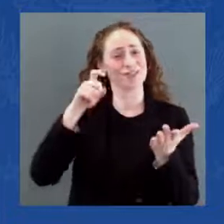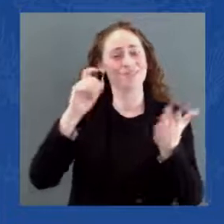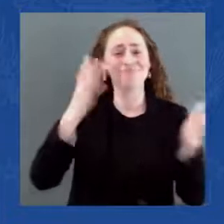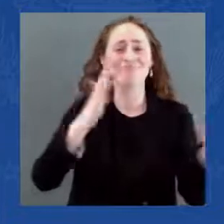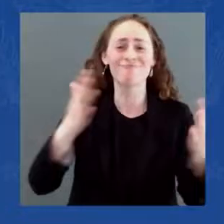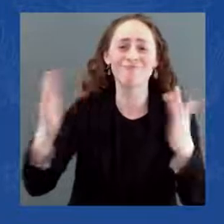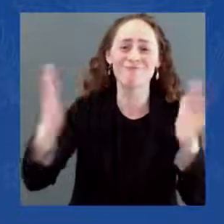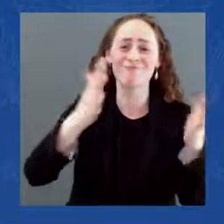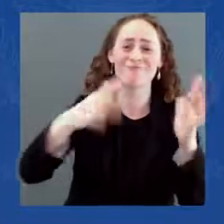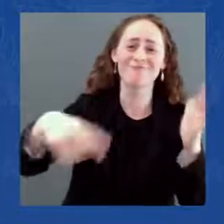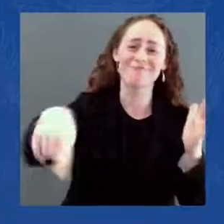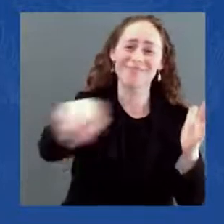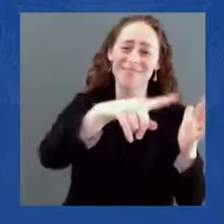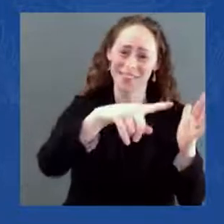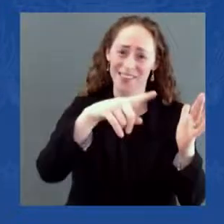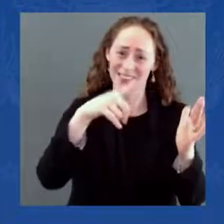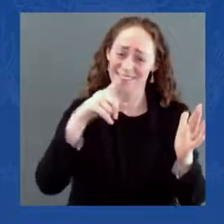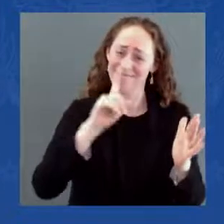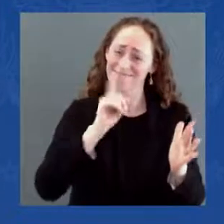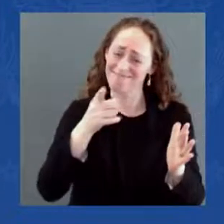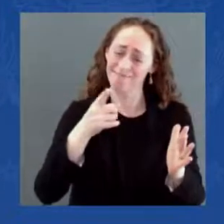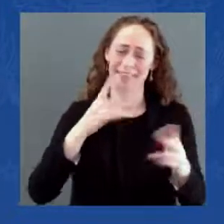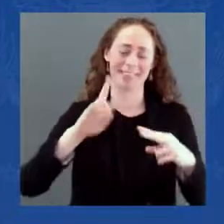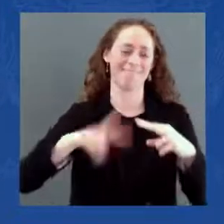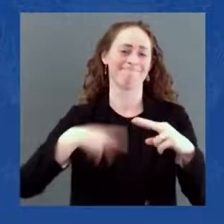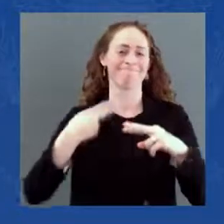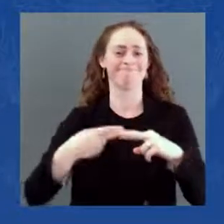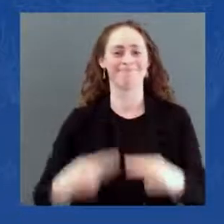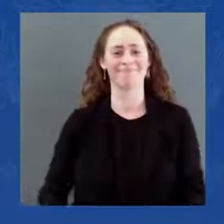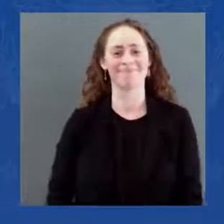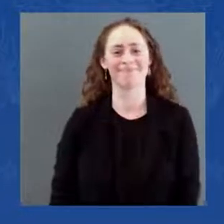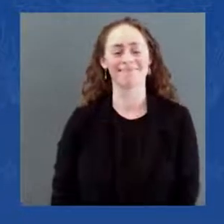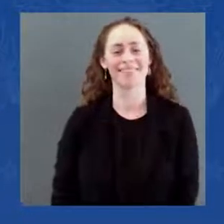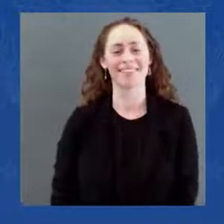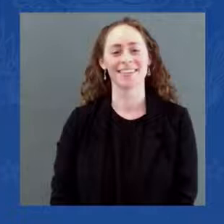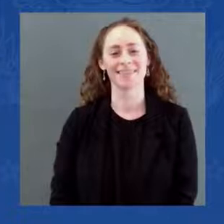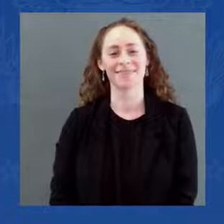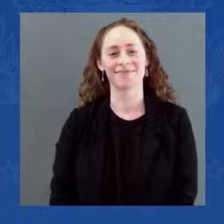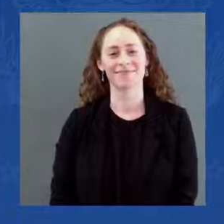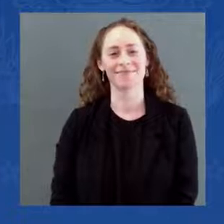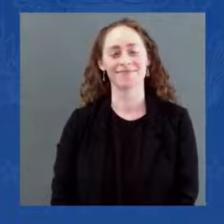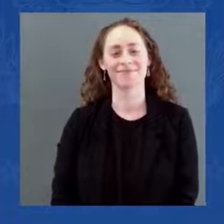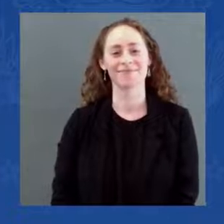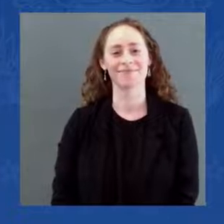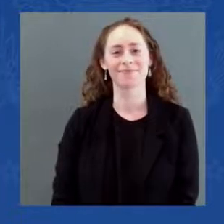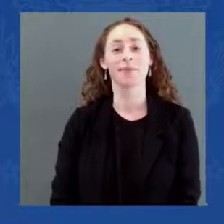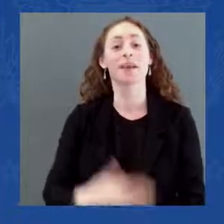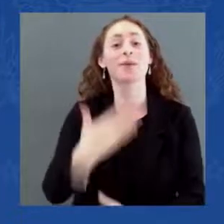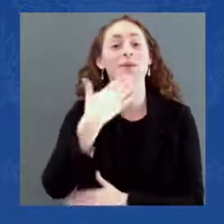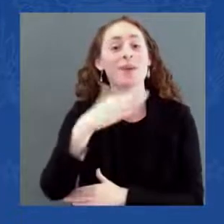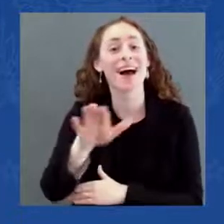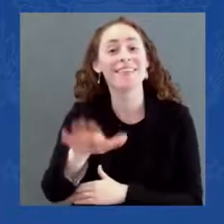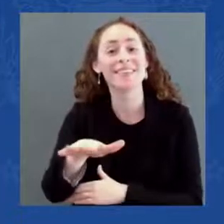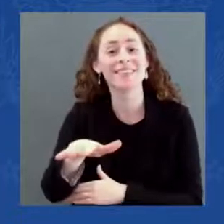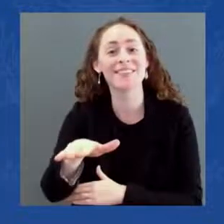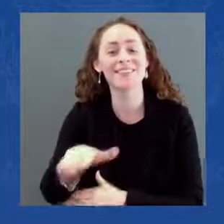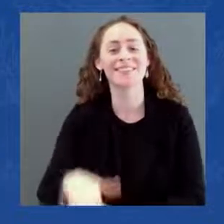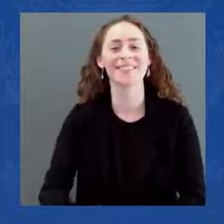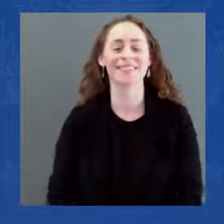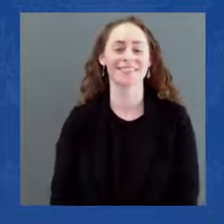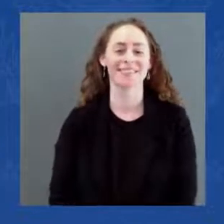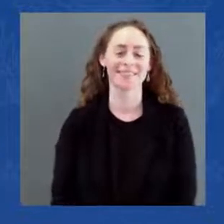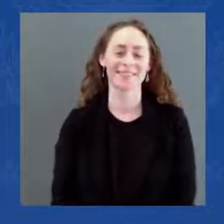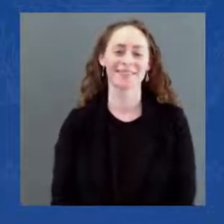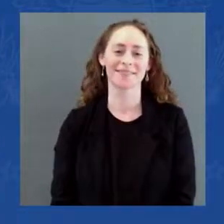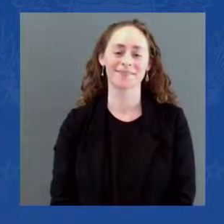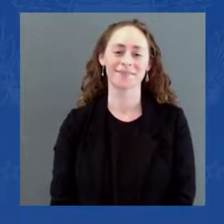Good afternoon. You know, in February, I came out here to the National Institute of Health at